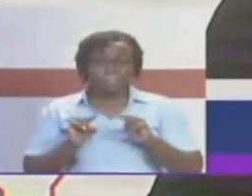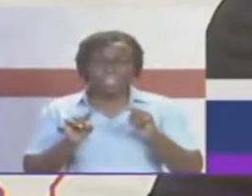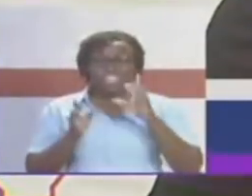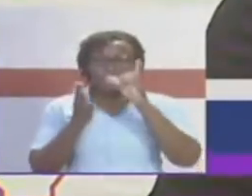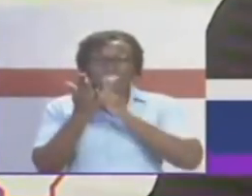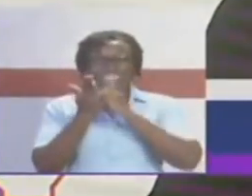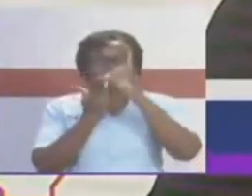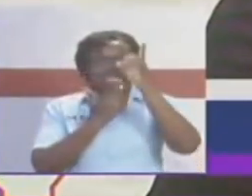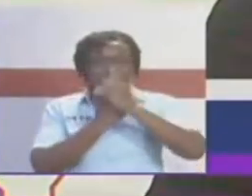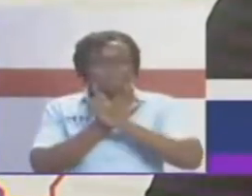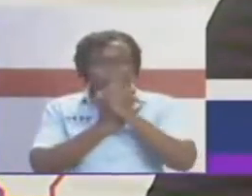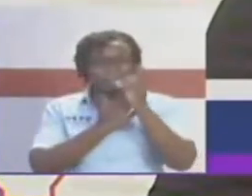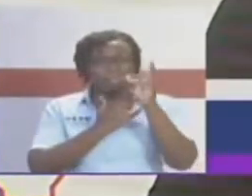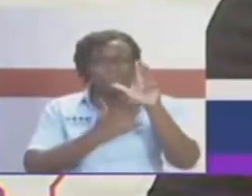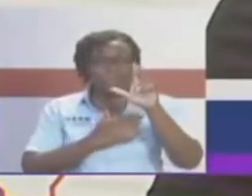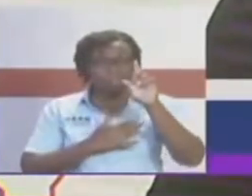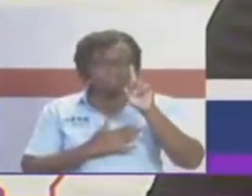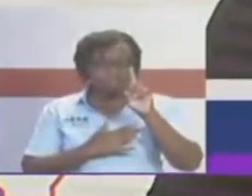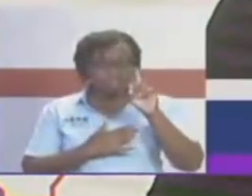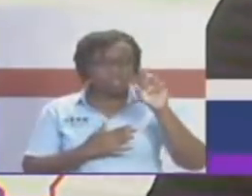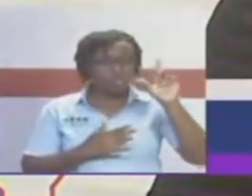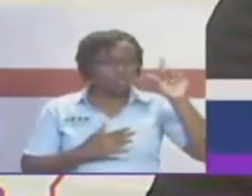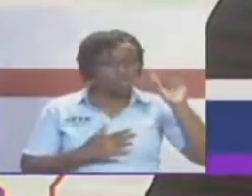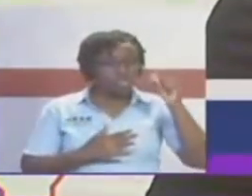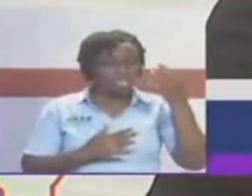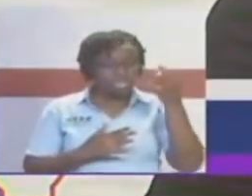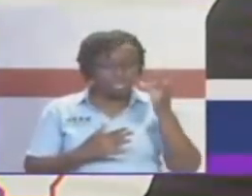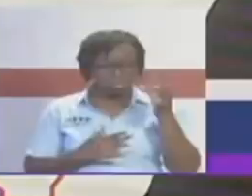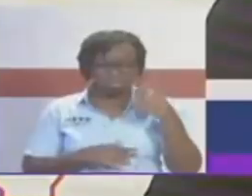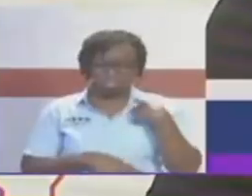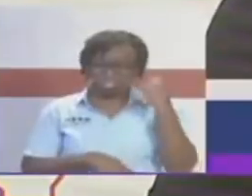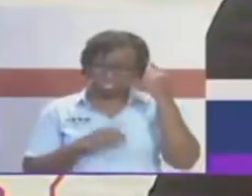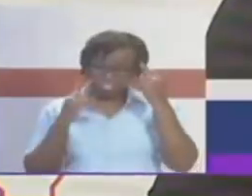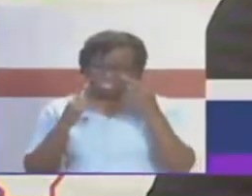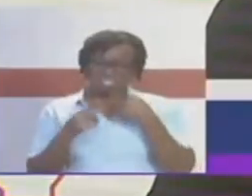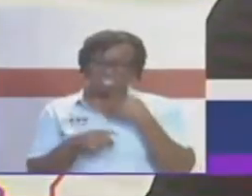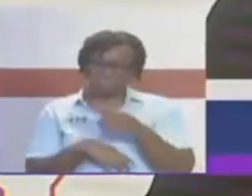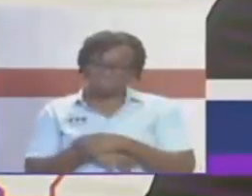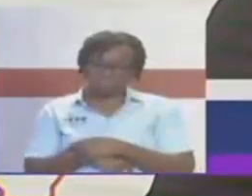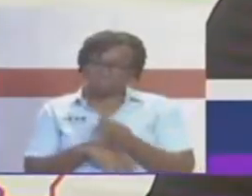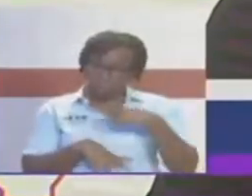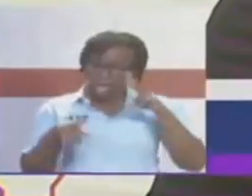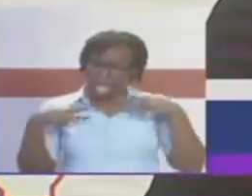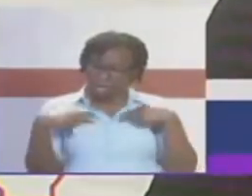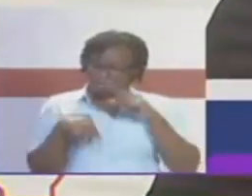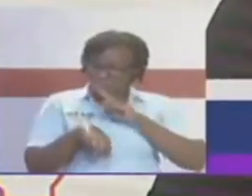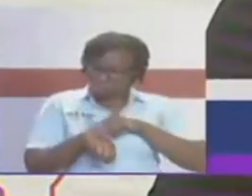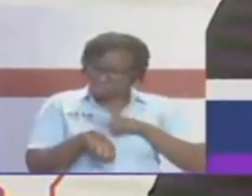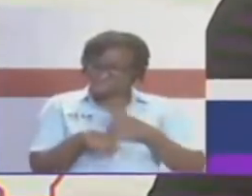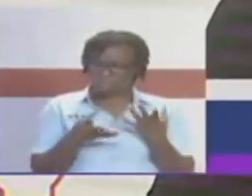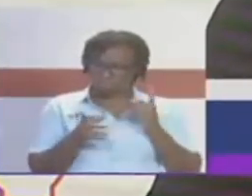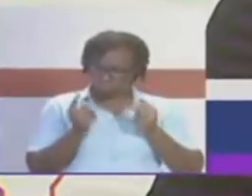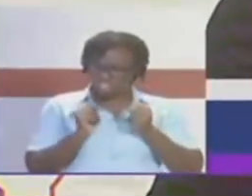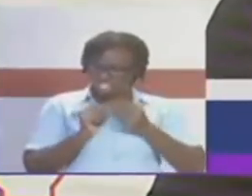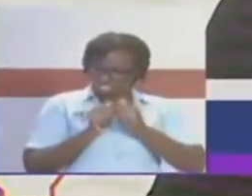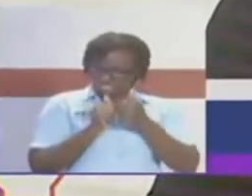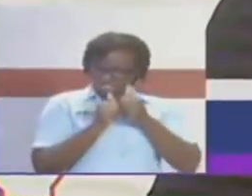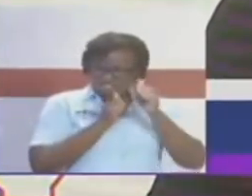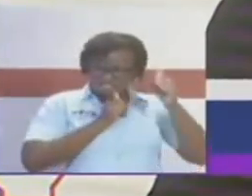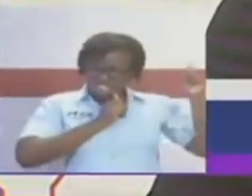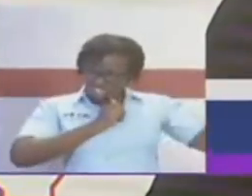31st, 2019. I remember saying to myself, we have some time, Trinidad is far. And then on March